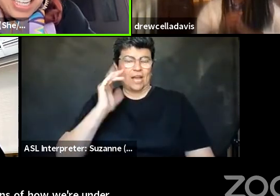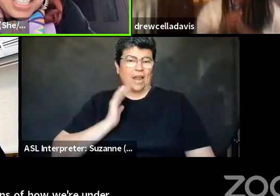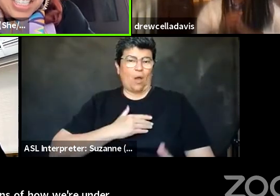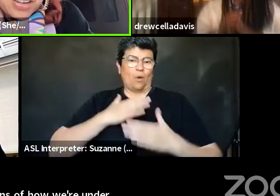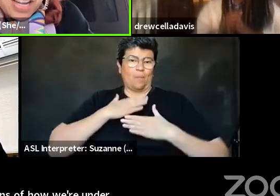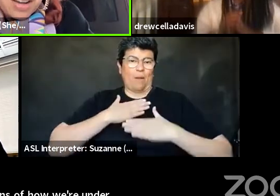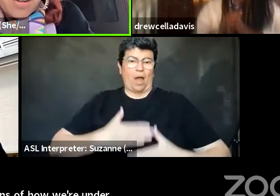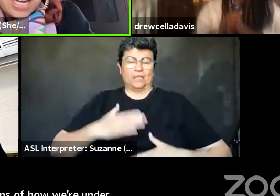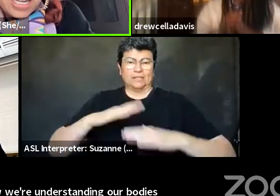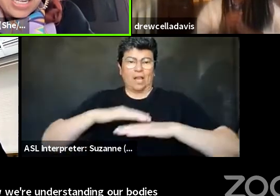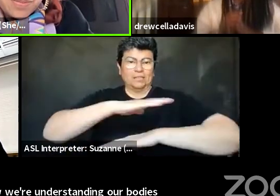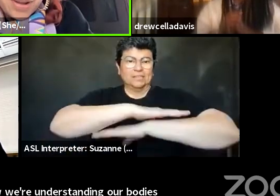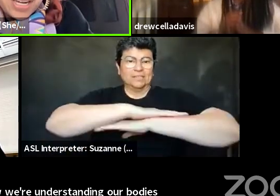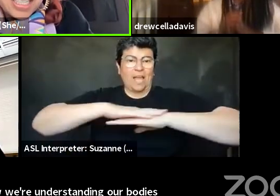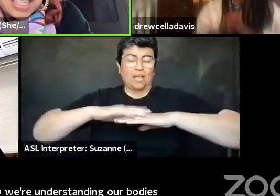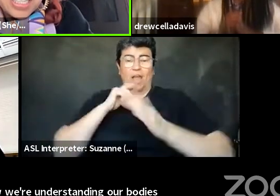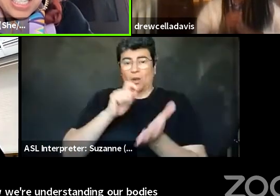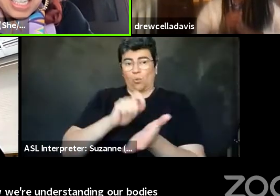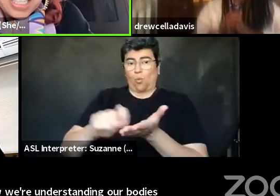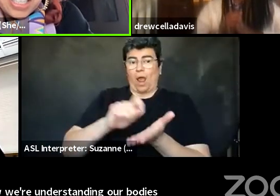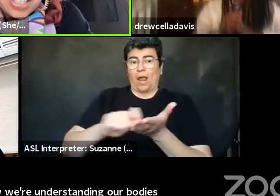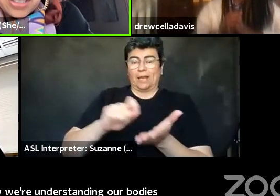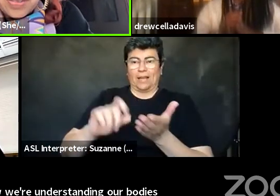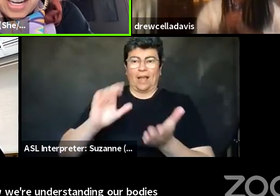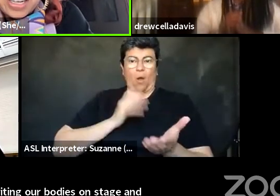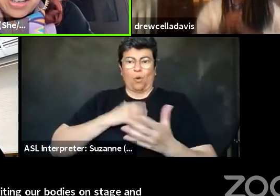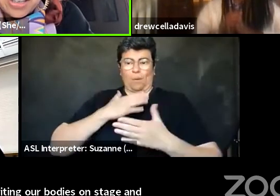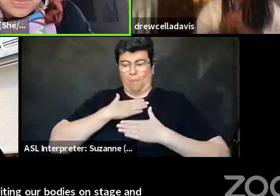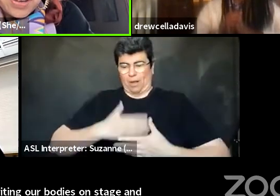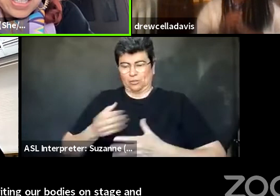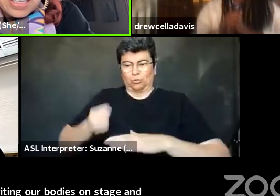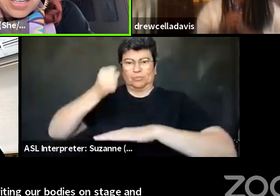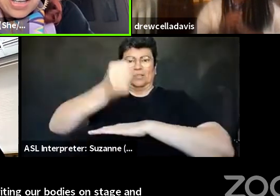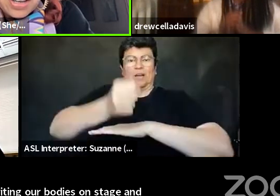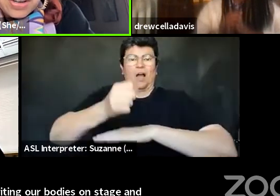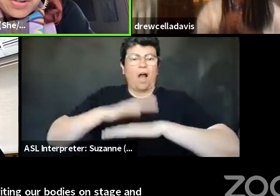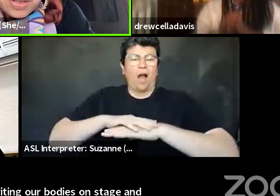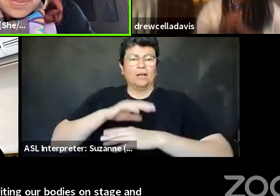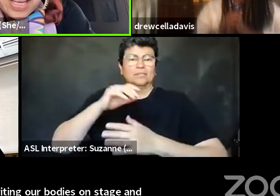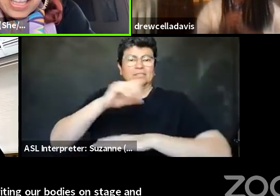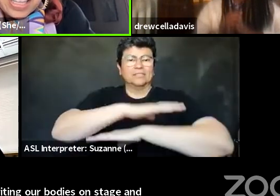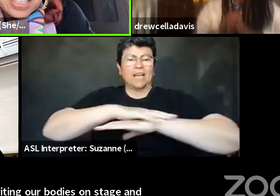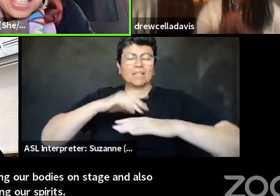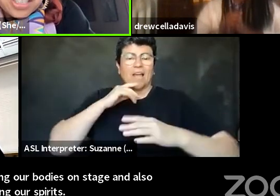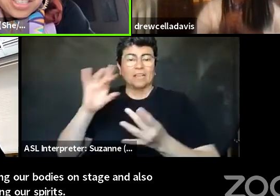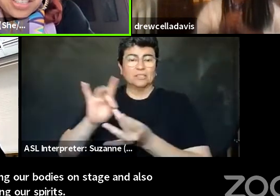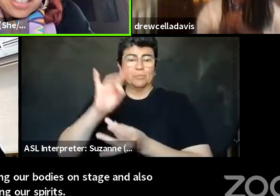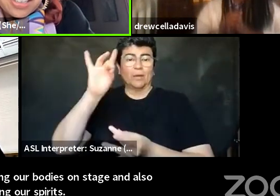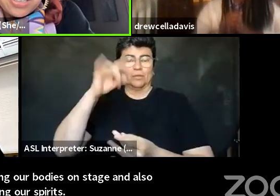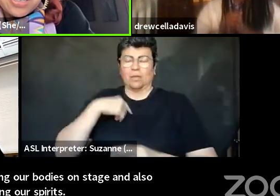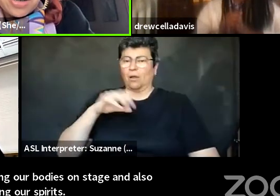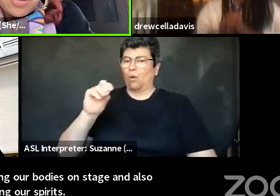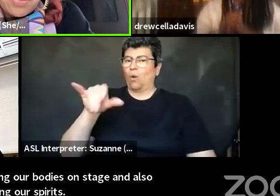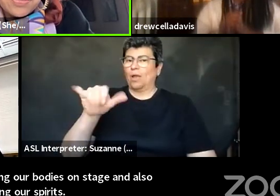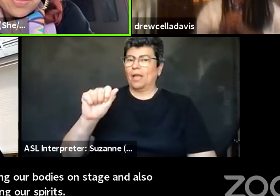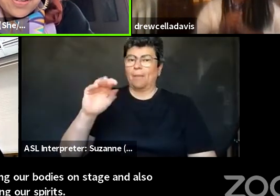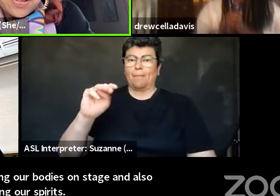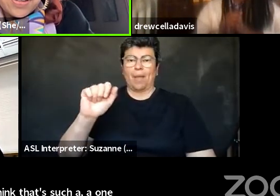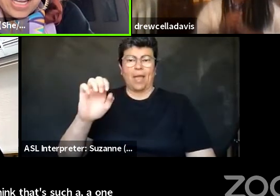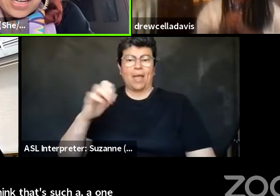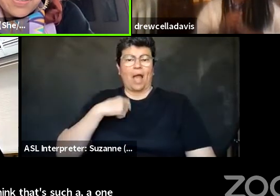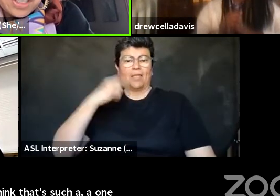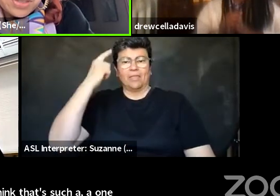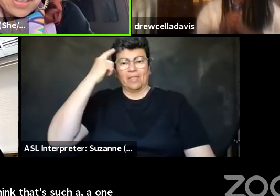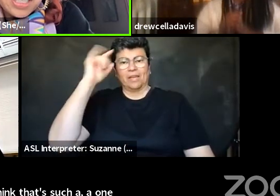on stage and writing our bodies on stage and also writing our spirits. Oyeme, I think that's such a